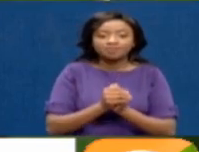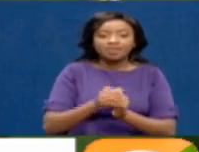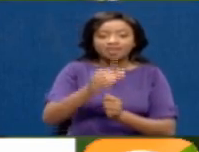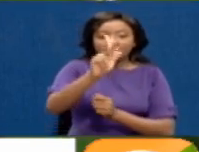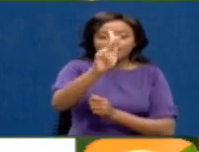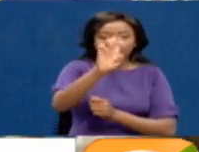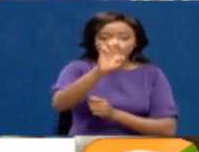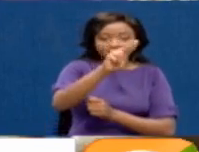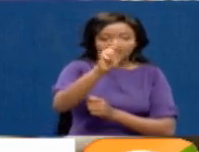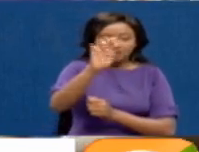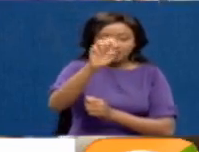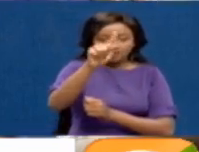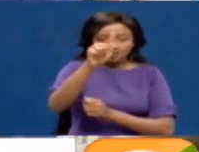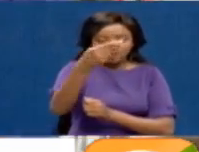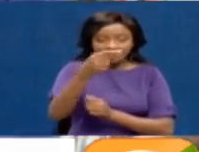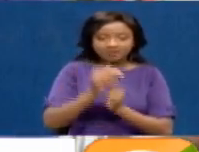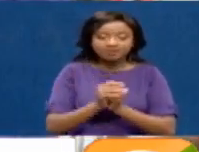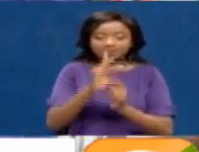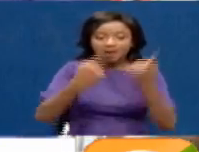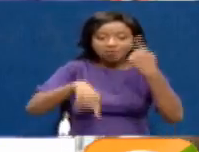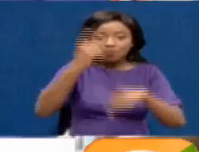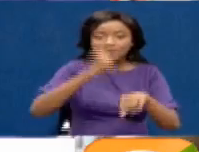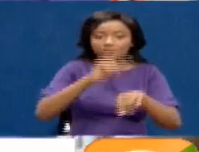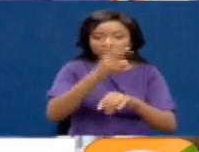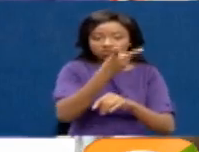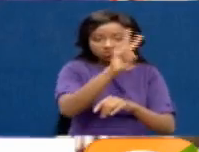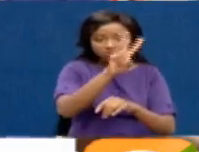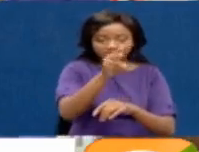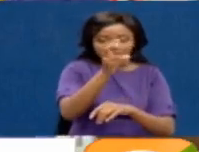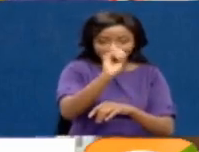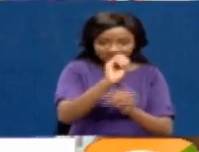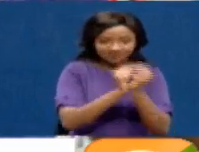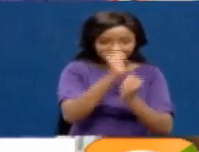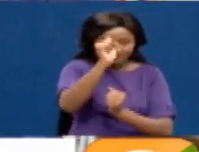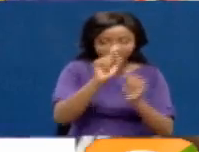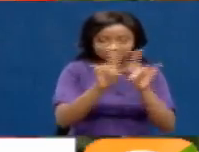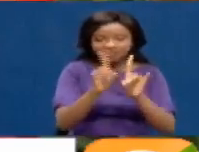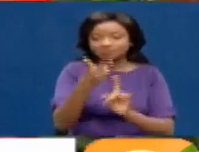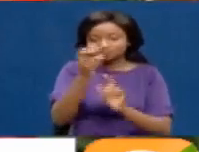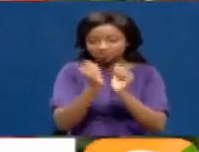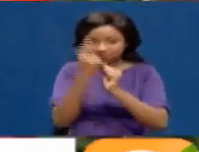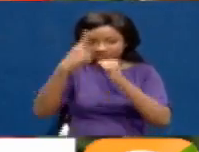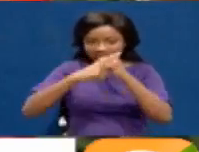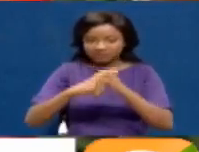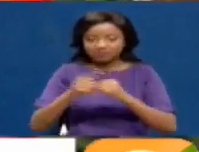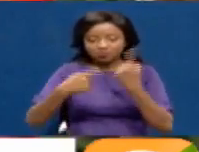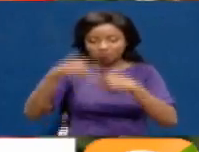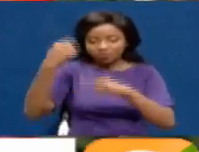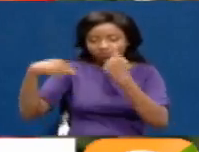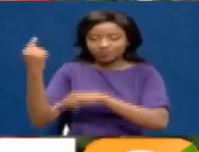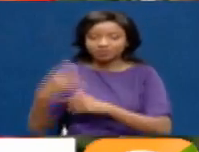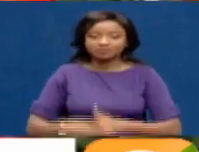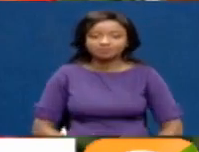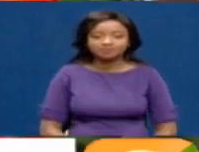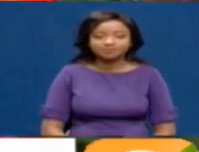Muguna and Wesley Kemboi, who won in 2015 and 2016 respectively.